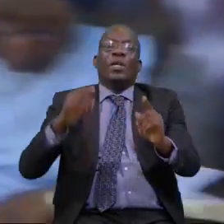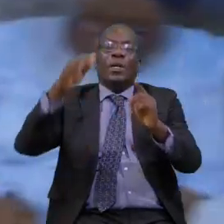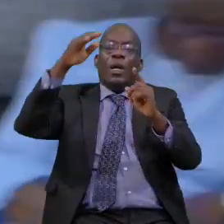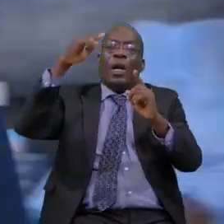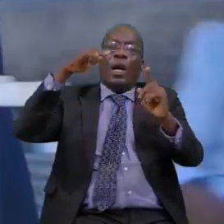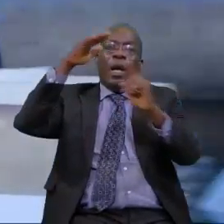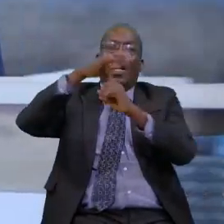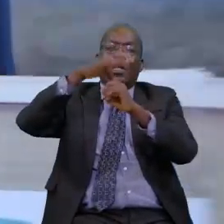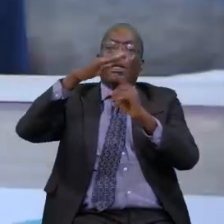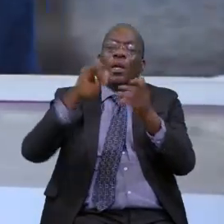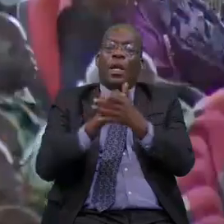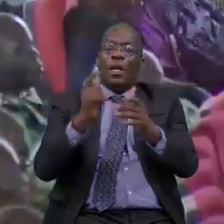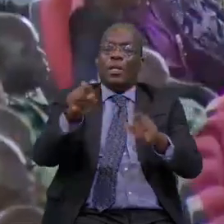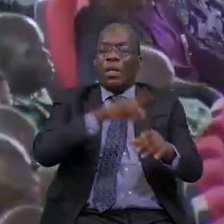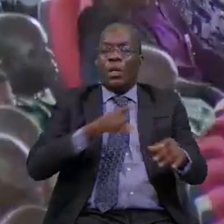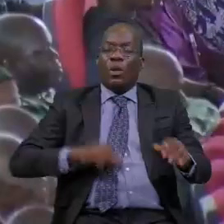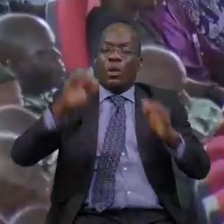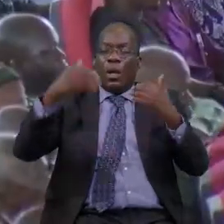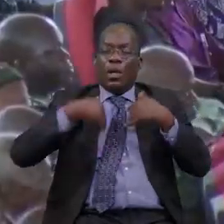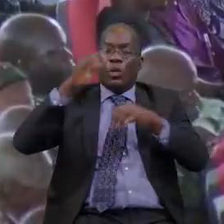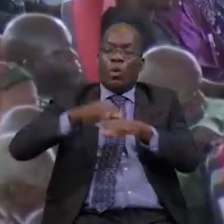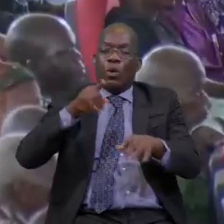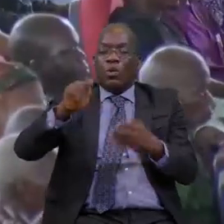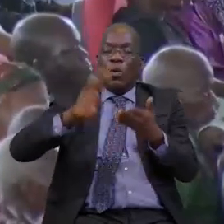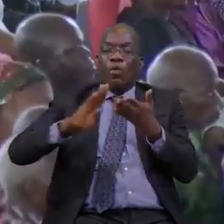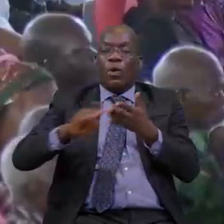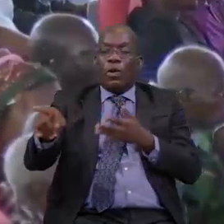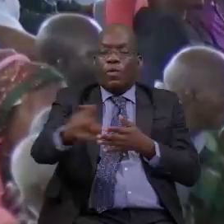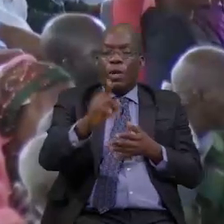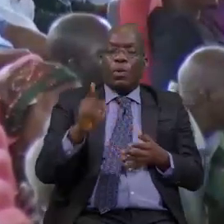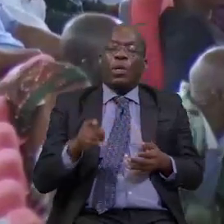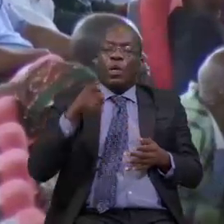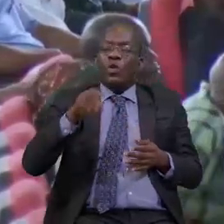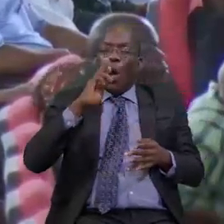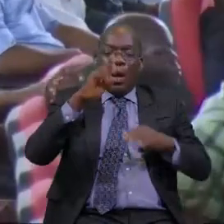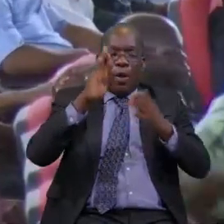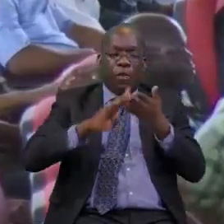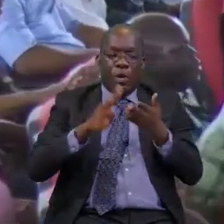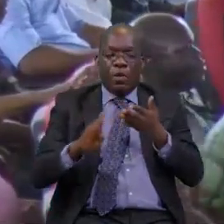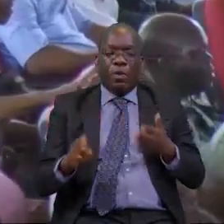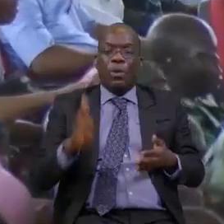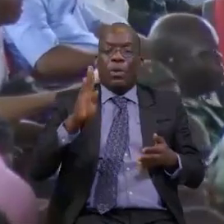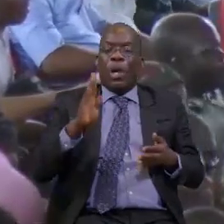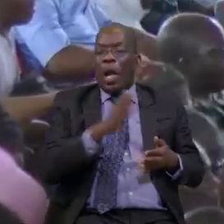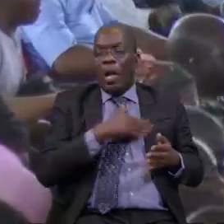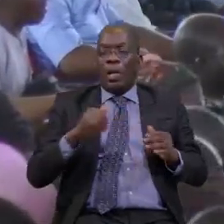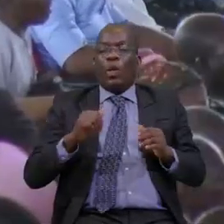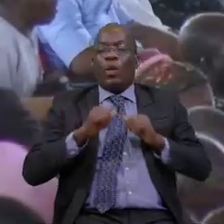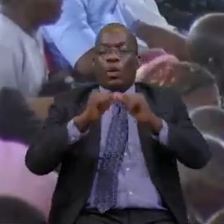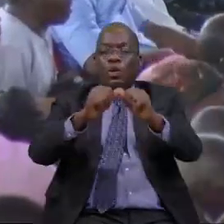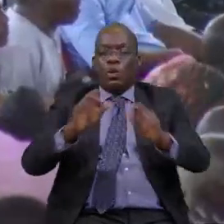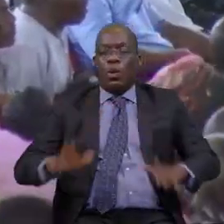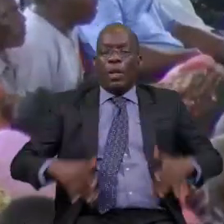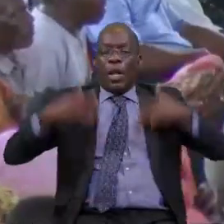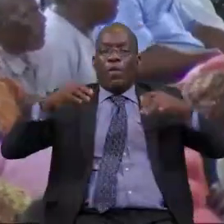you. Forgive them. You too, you are forgiven. And life will go on in a pleasant